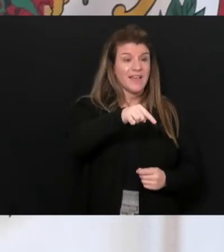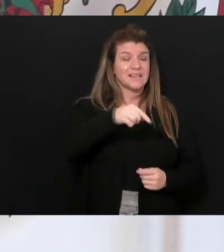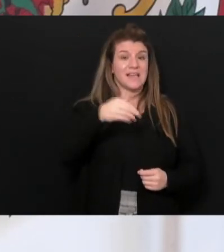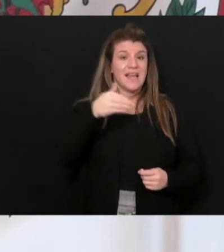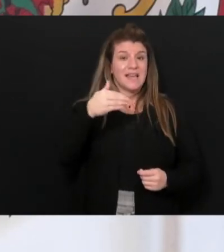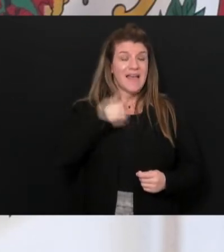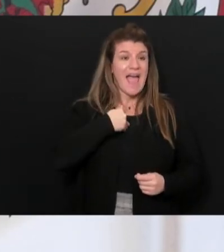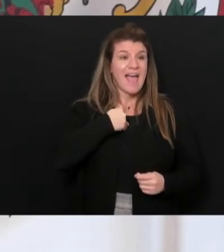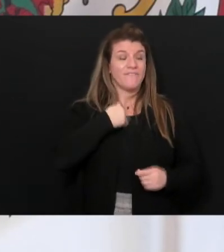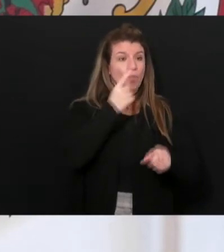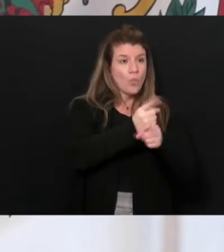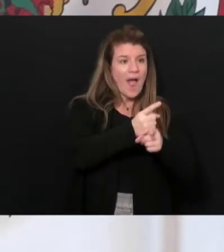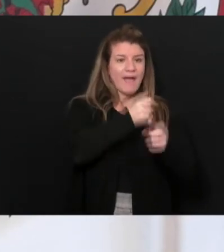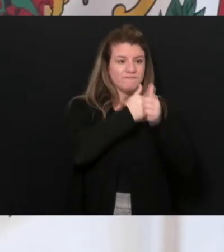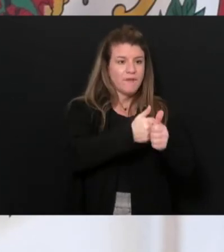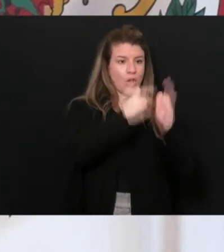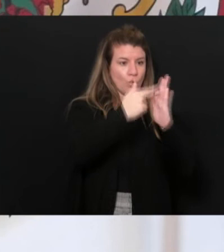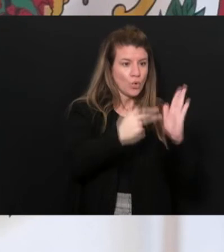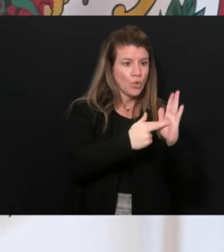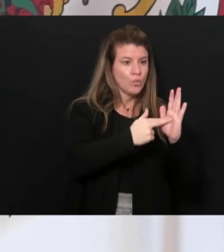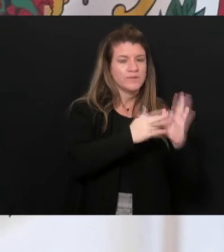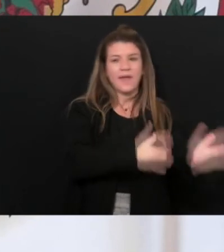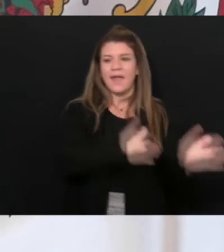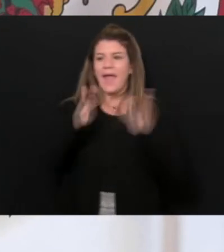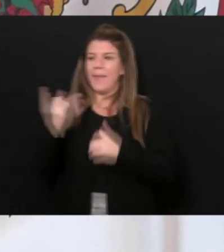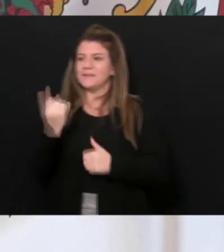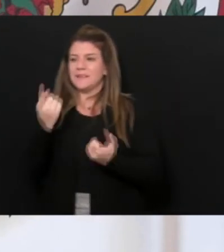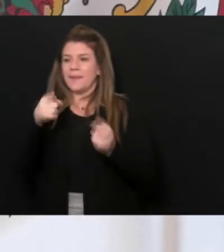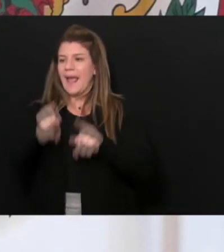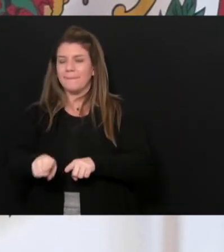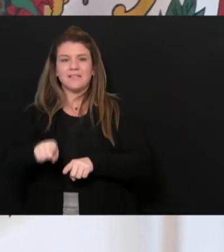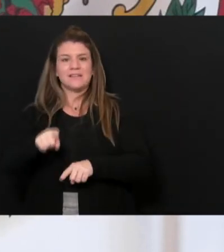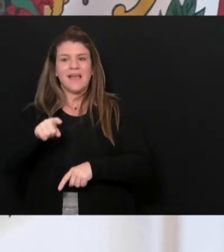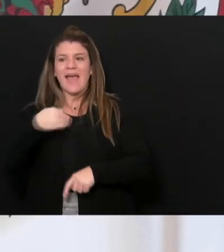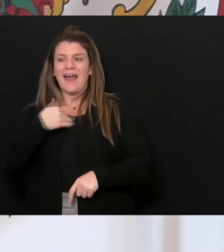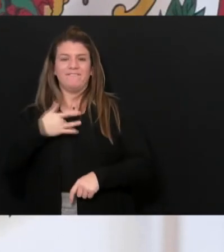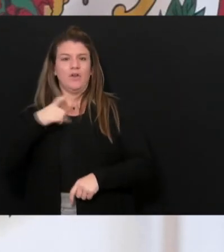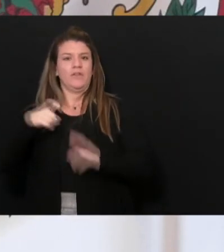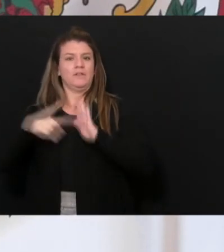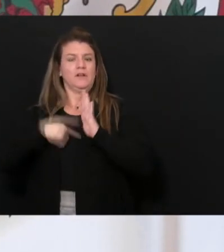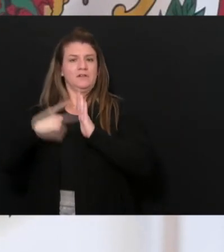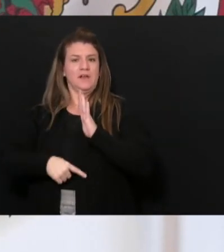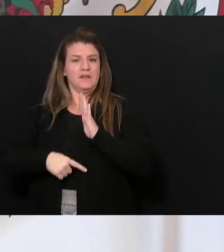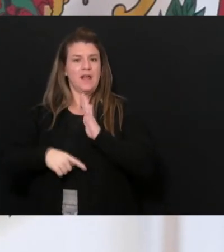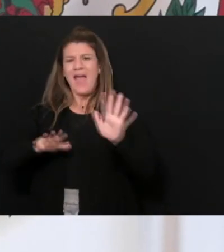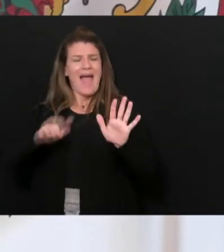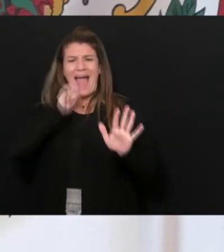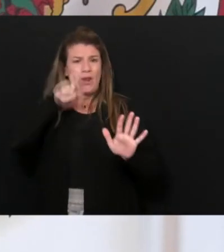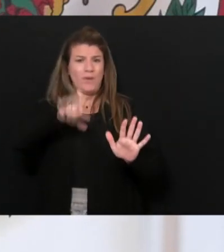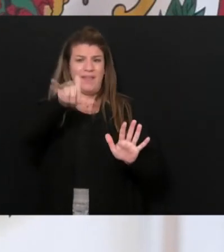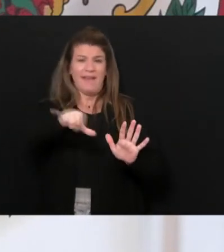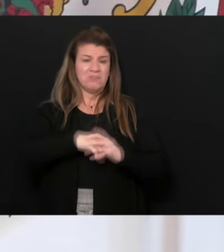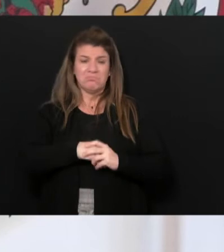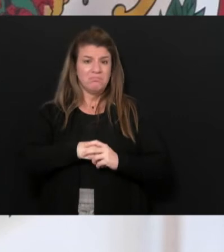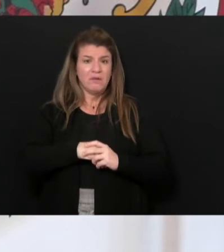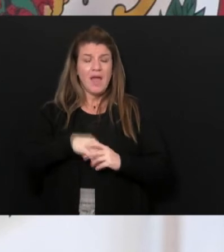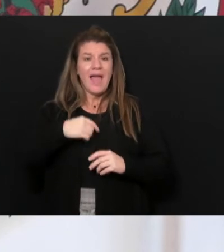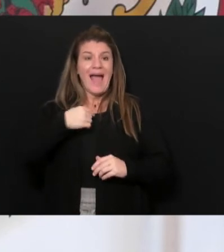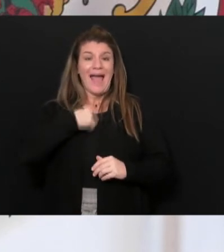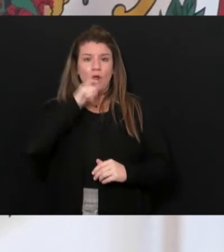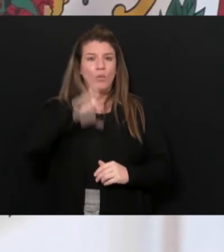need a pass. I don't need a pass. That's all there is to it. I don't need patted on the back. I don't need told,